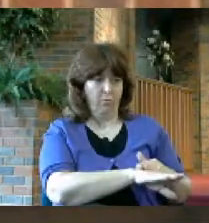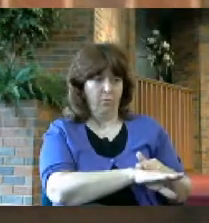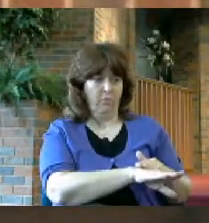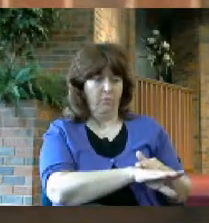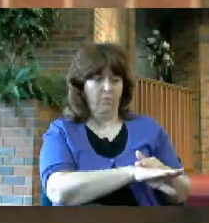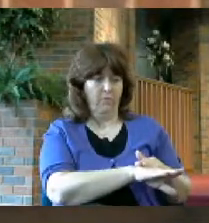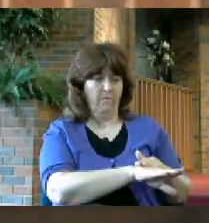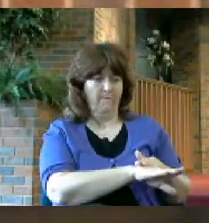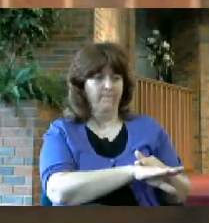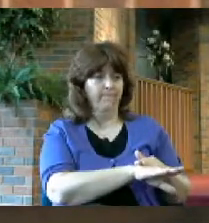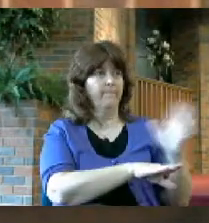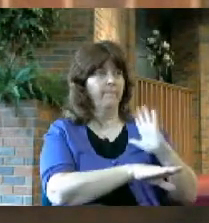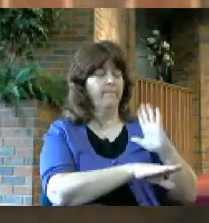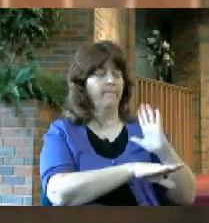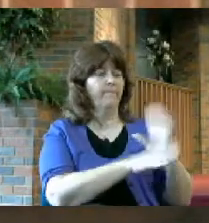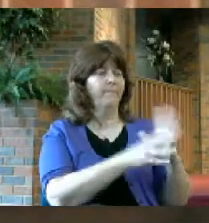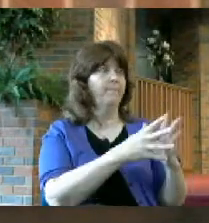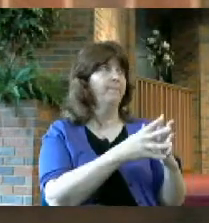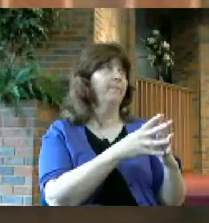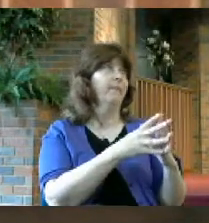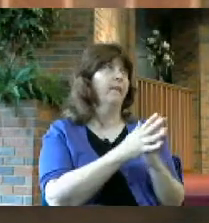I was going to call his name, but I'll leave it out.